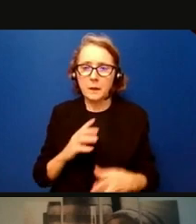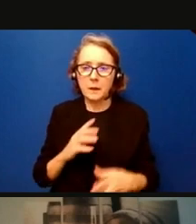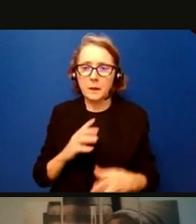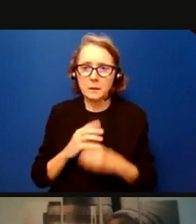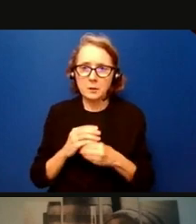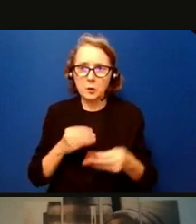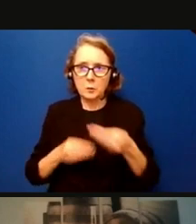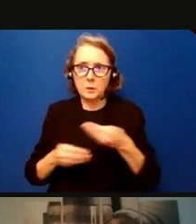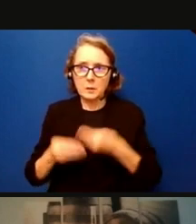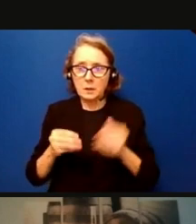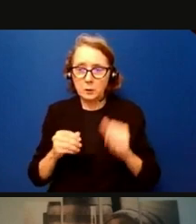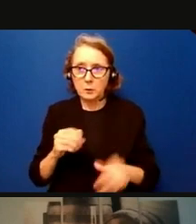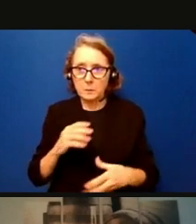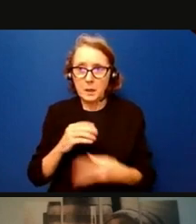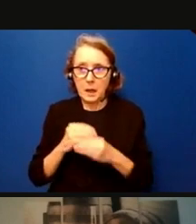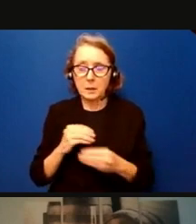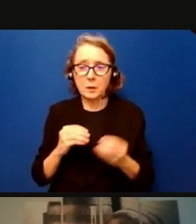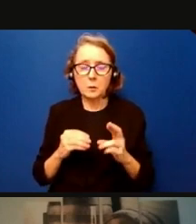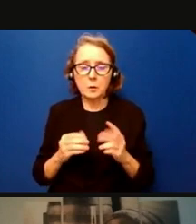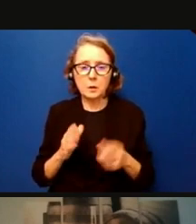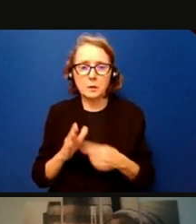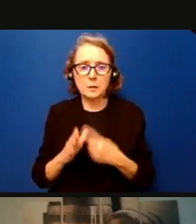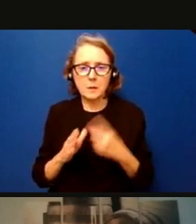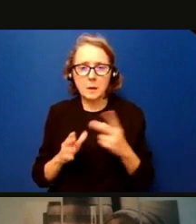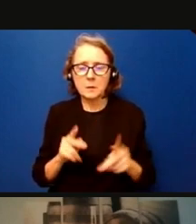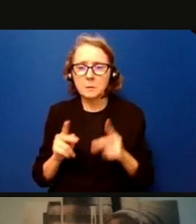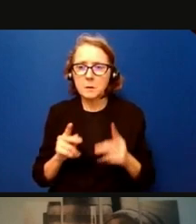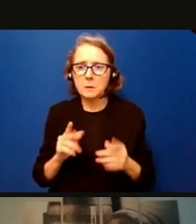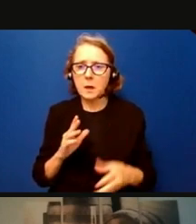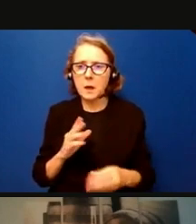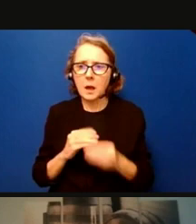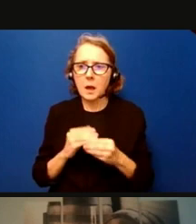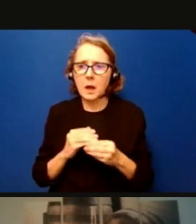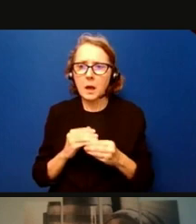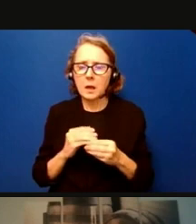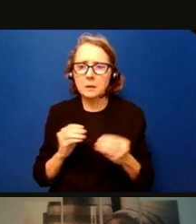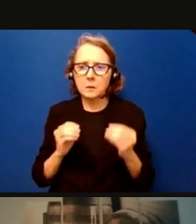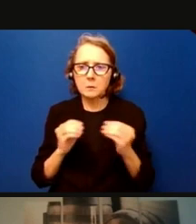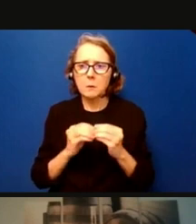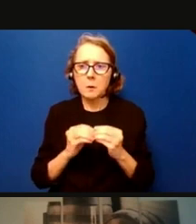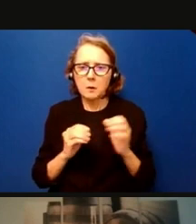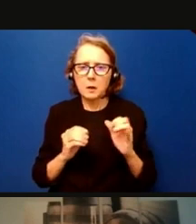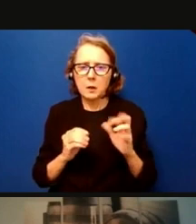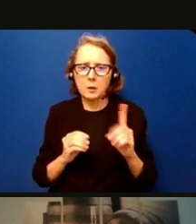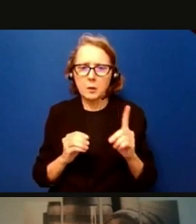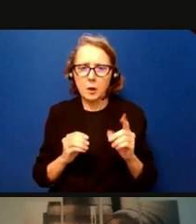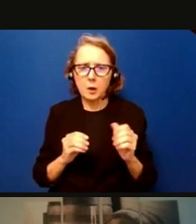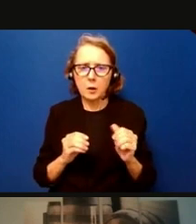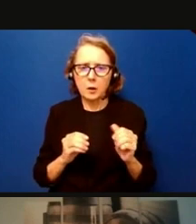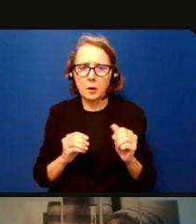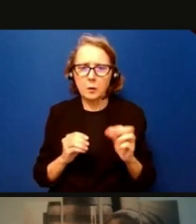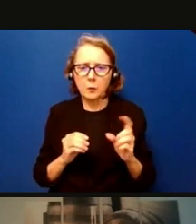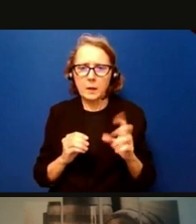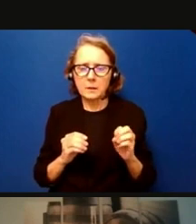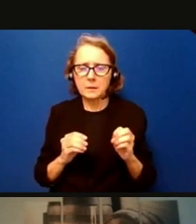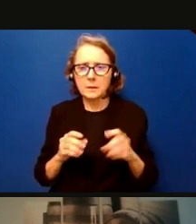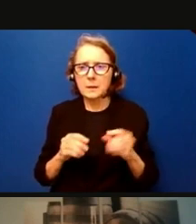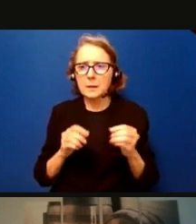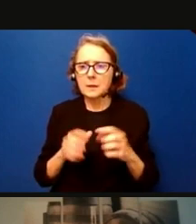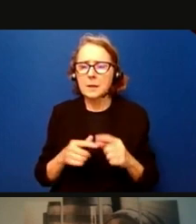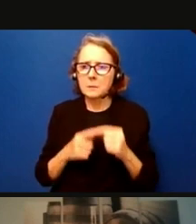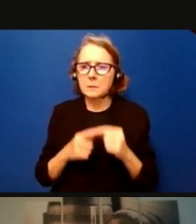be added, or sometimes people will add additional yard debris, certainly during the fall season, or